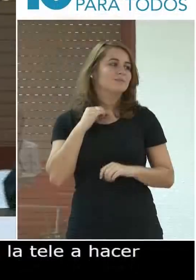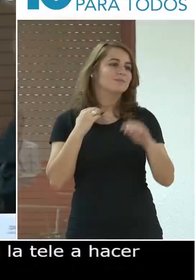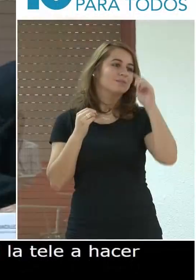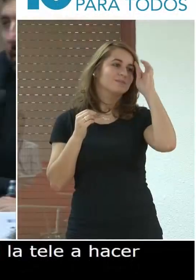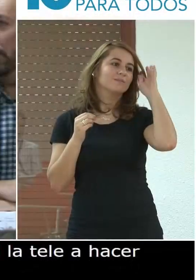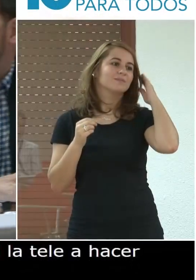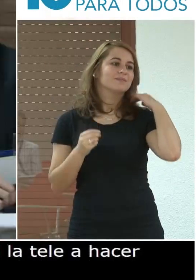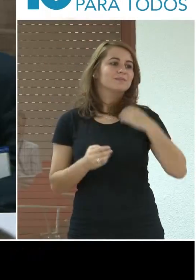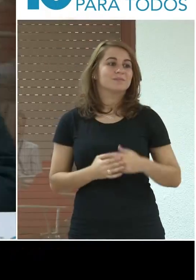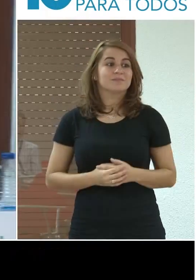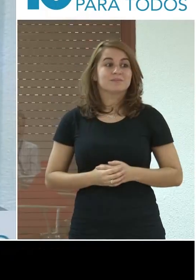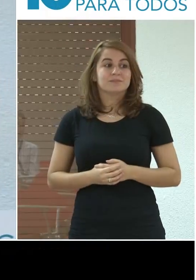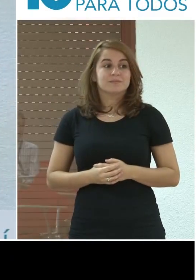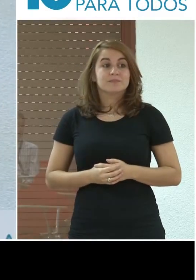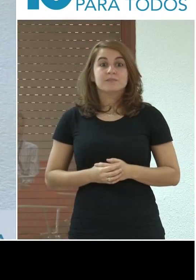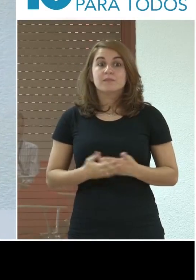answer.